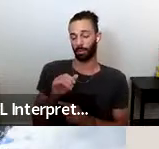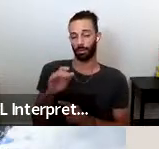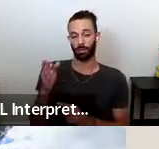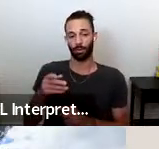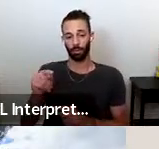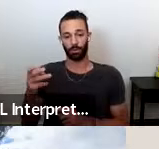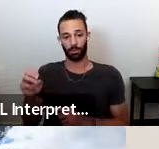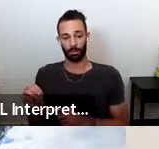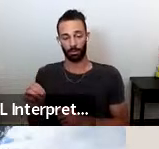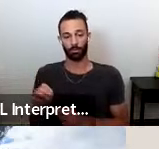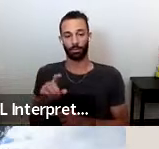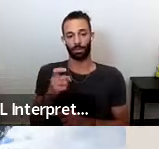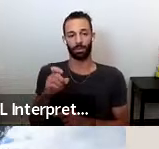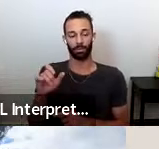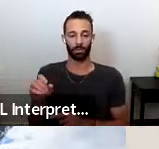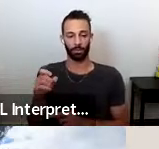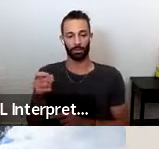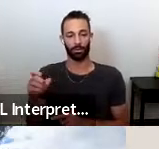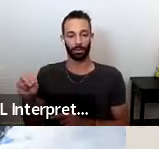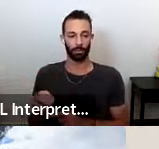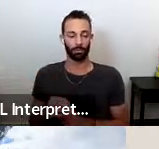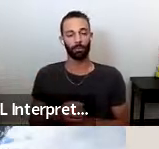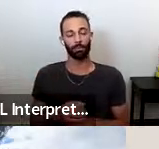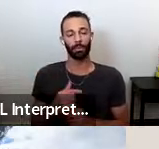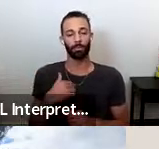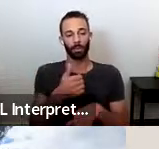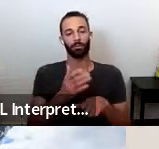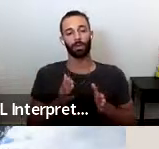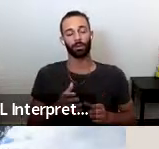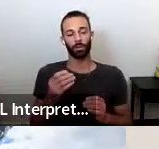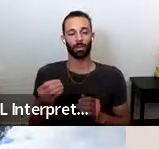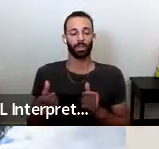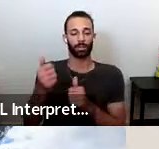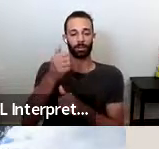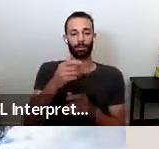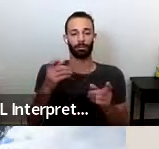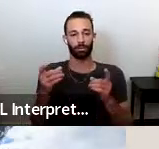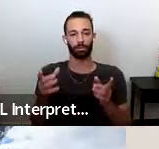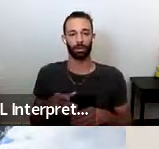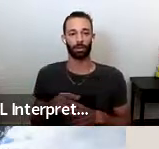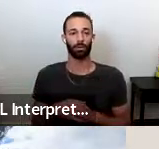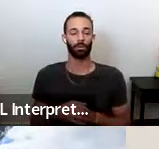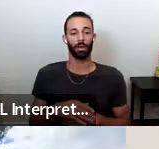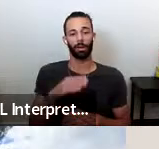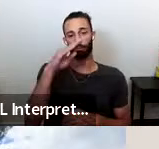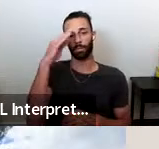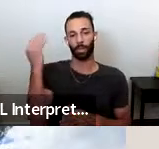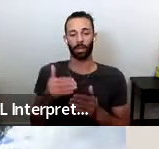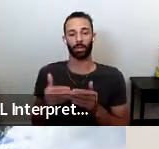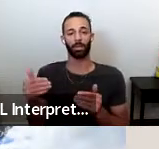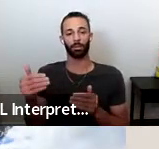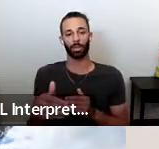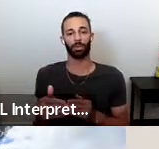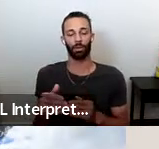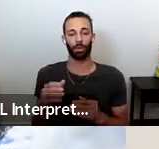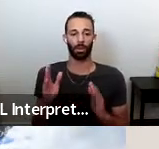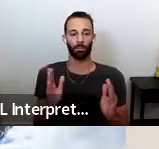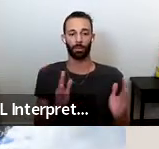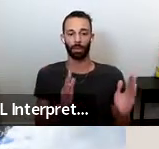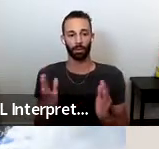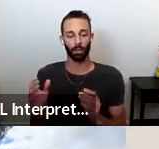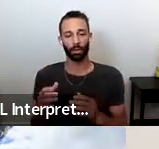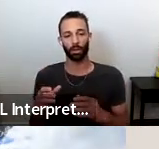them. I'm the founder and executive director of Black and Beyond the Binary Collective.